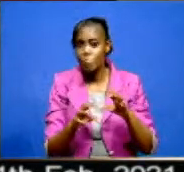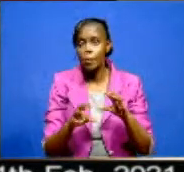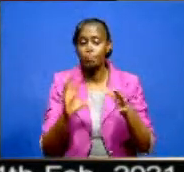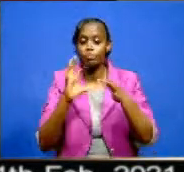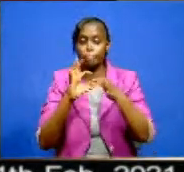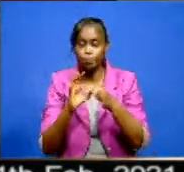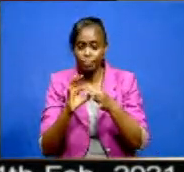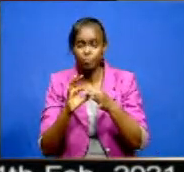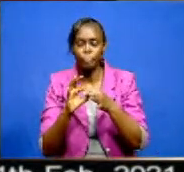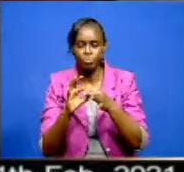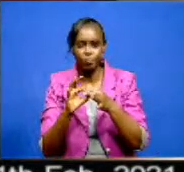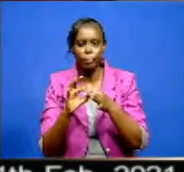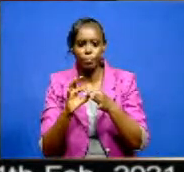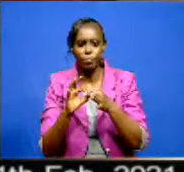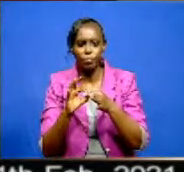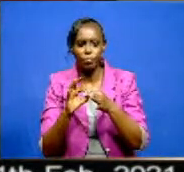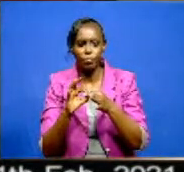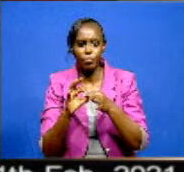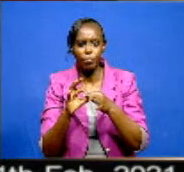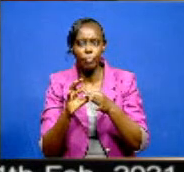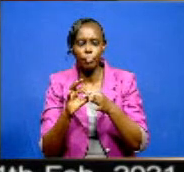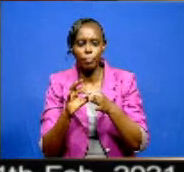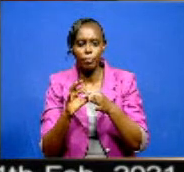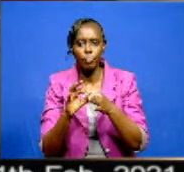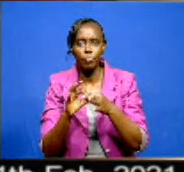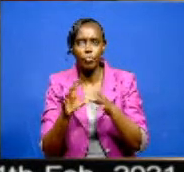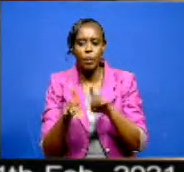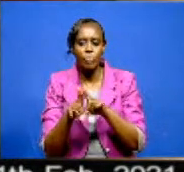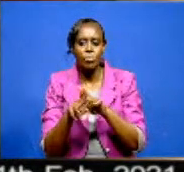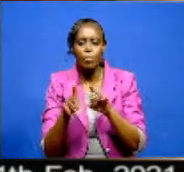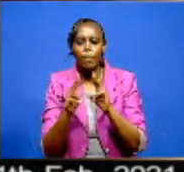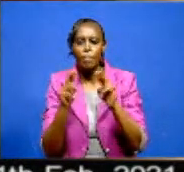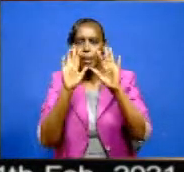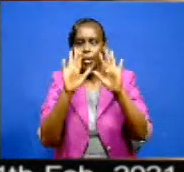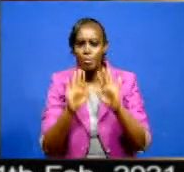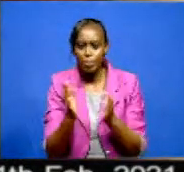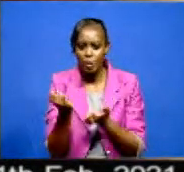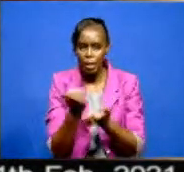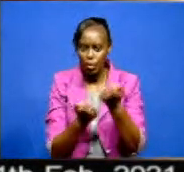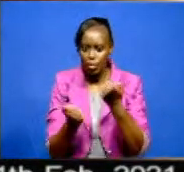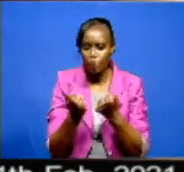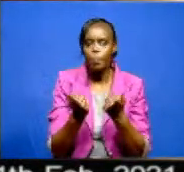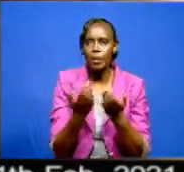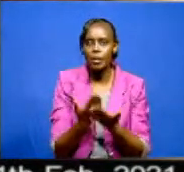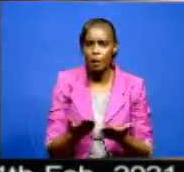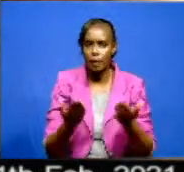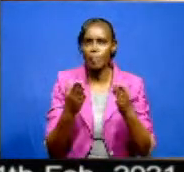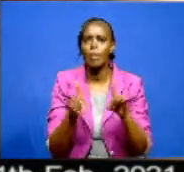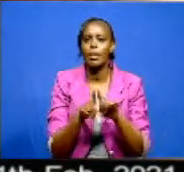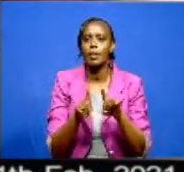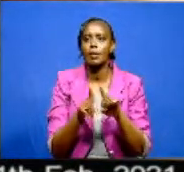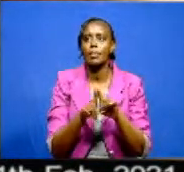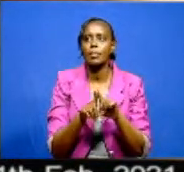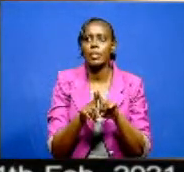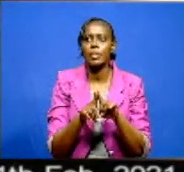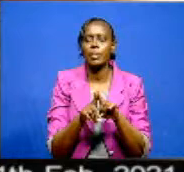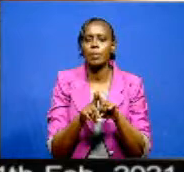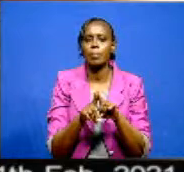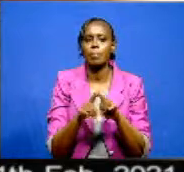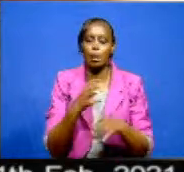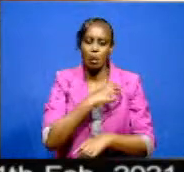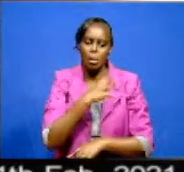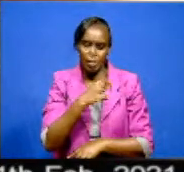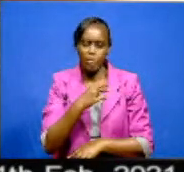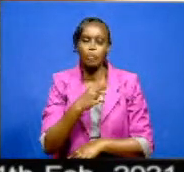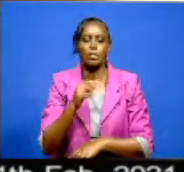associated habitats and the ecosystem are significant economic assets as well as rich natural